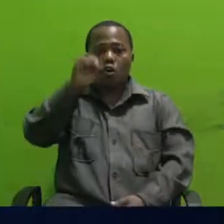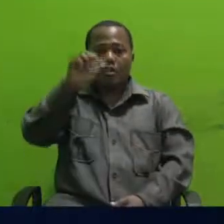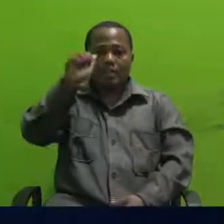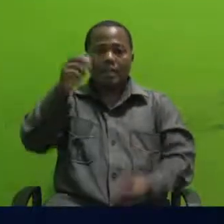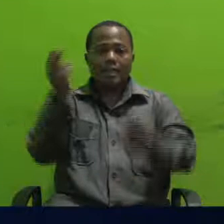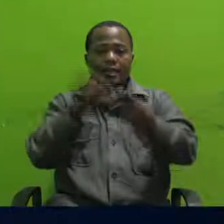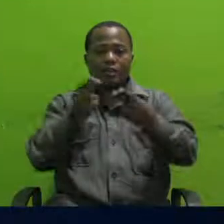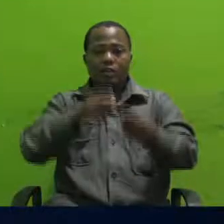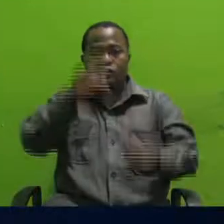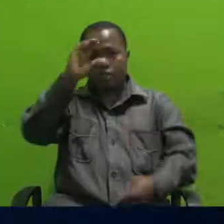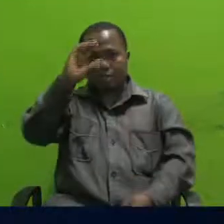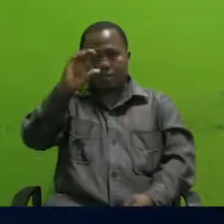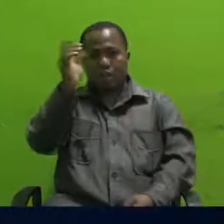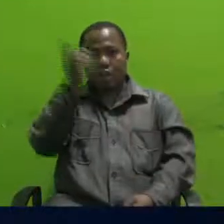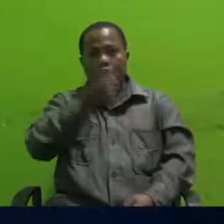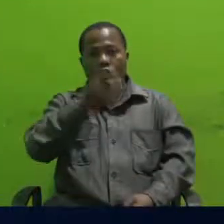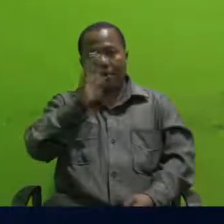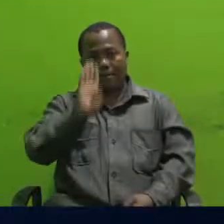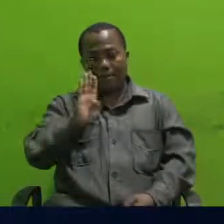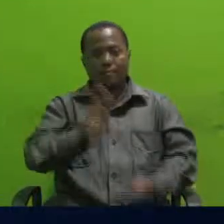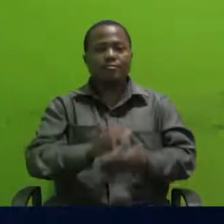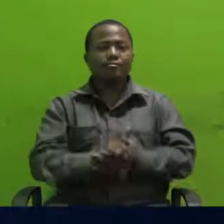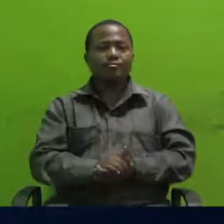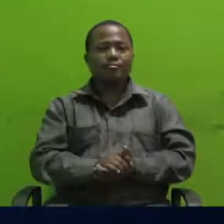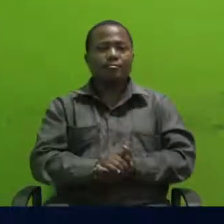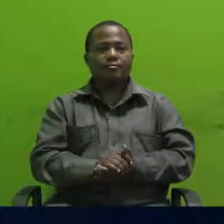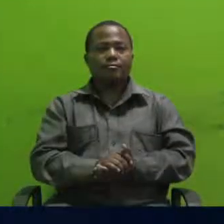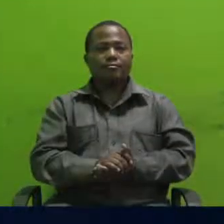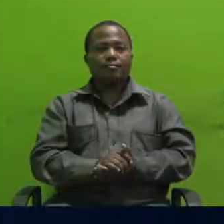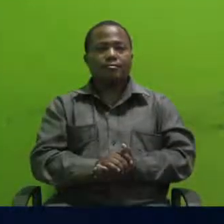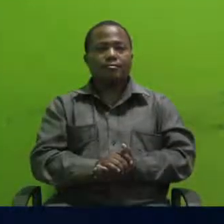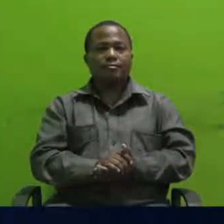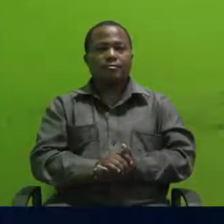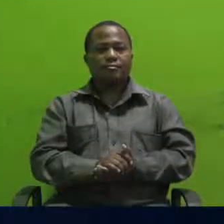cos A is equal to C over B.